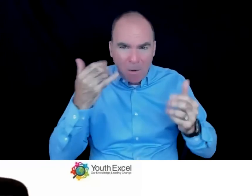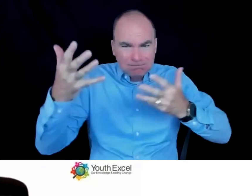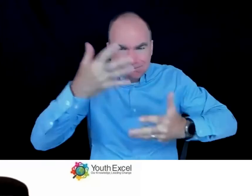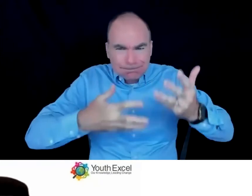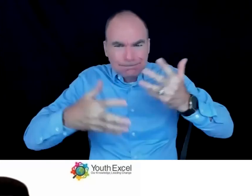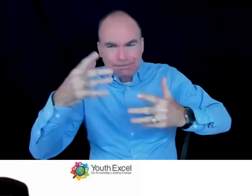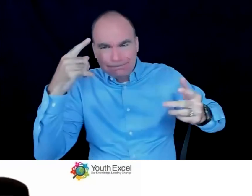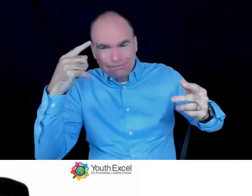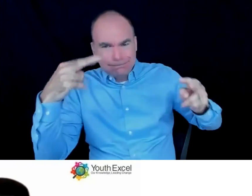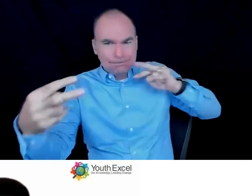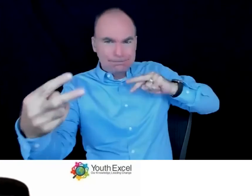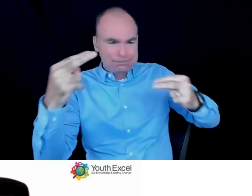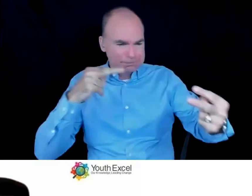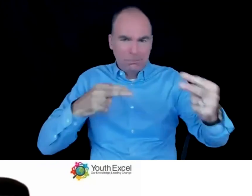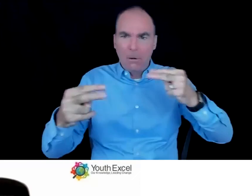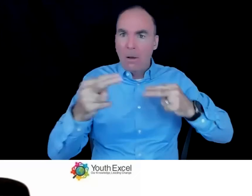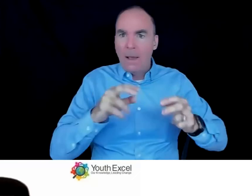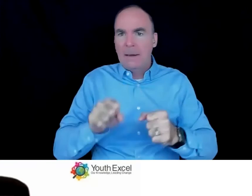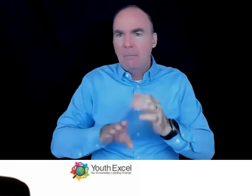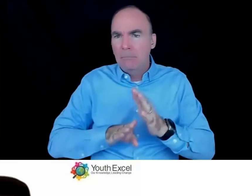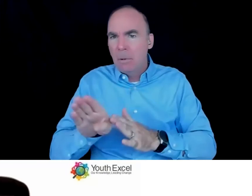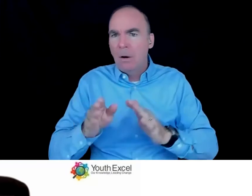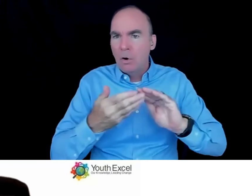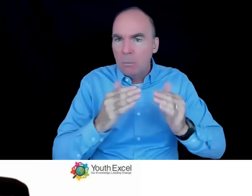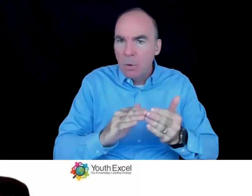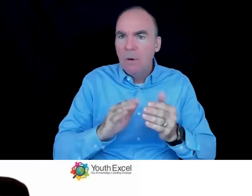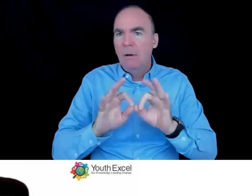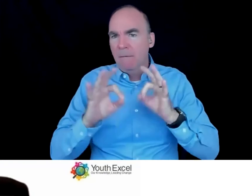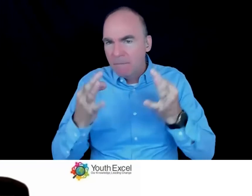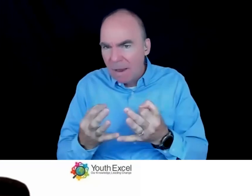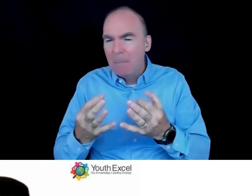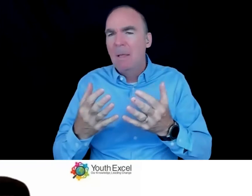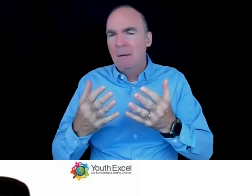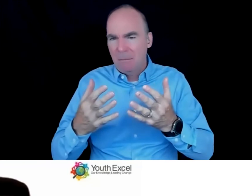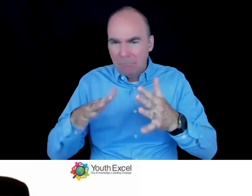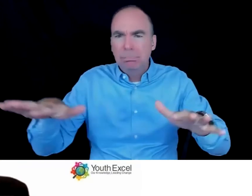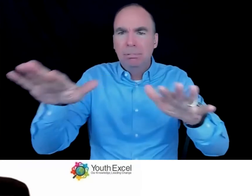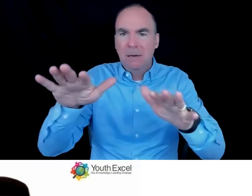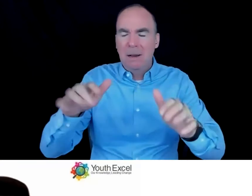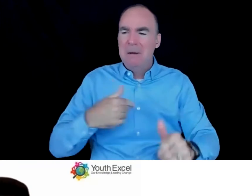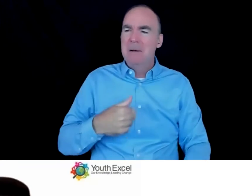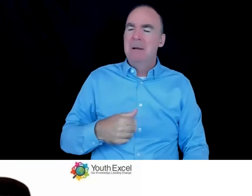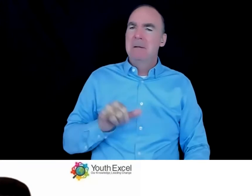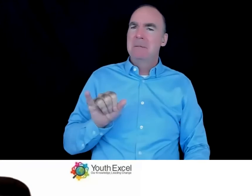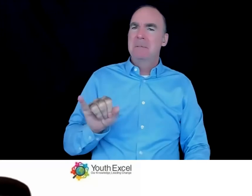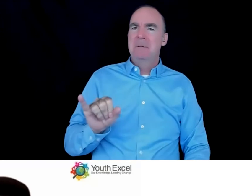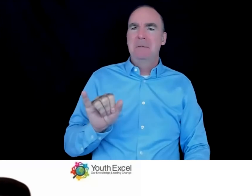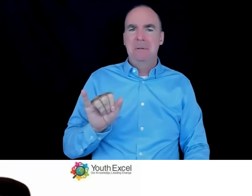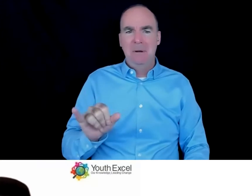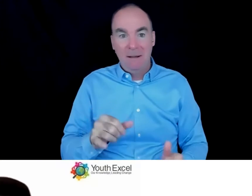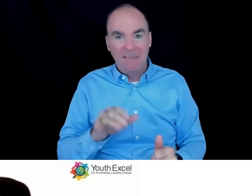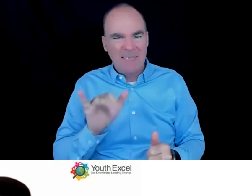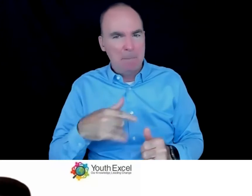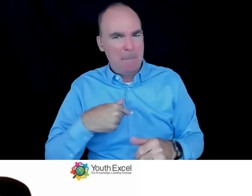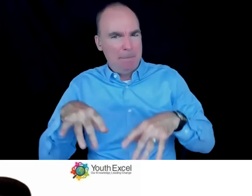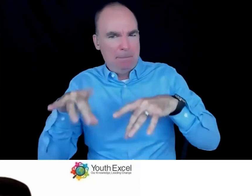family, communities, and municipalities. That was such an interesting segment that I ended up picking up out of the video. Then,